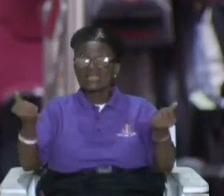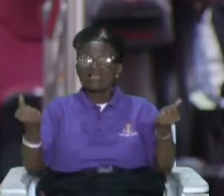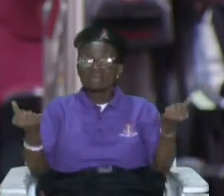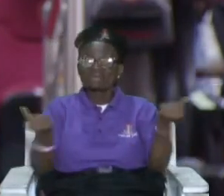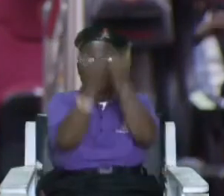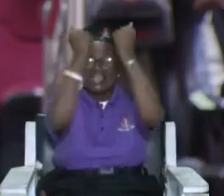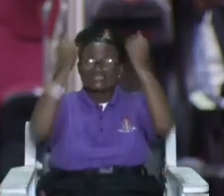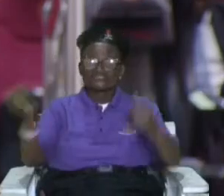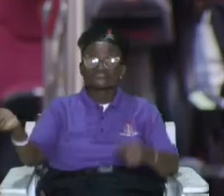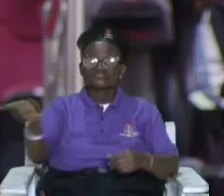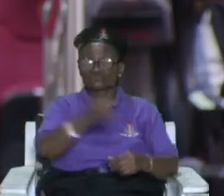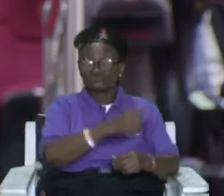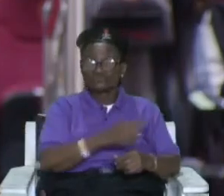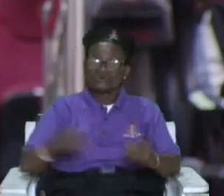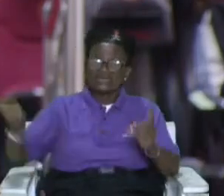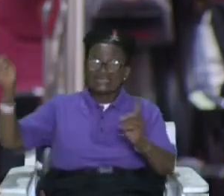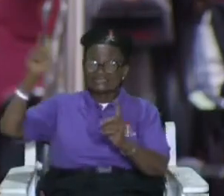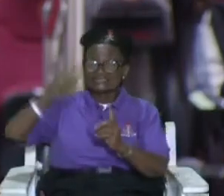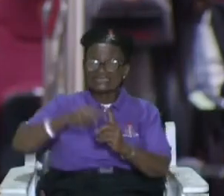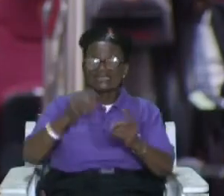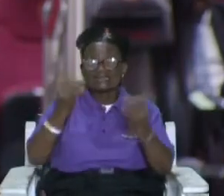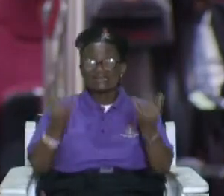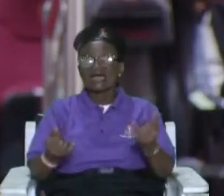will consume tonight.